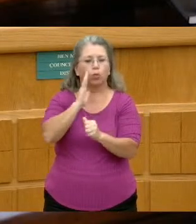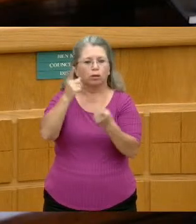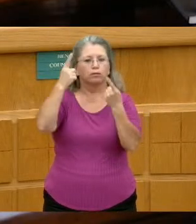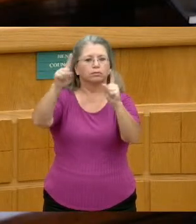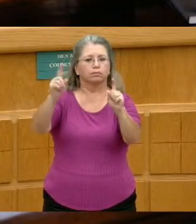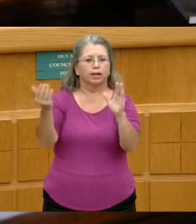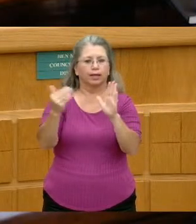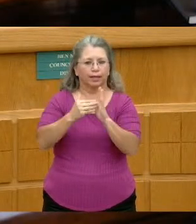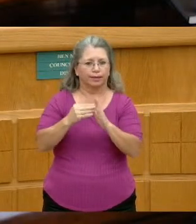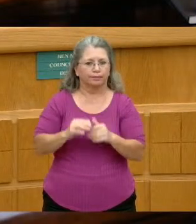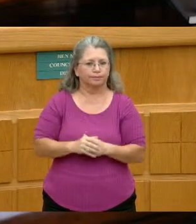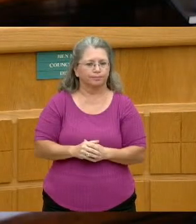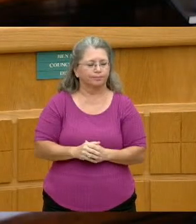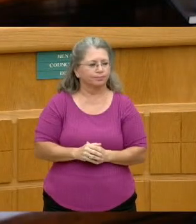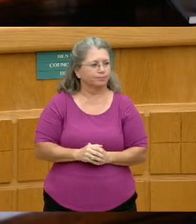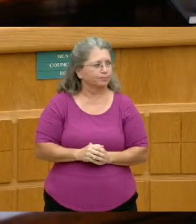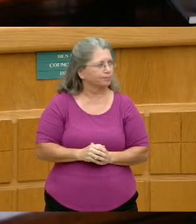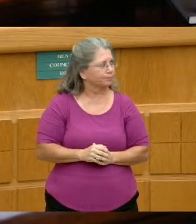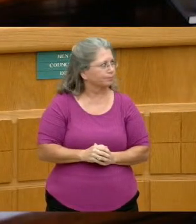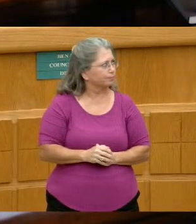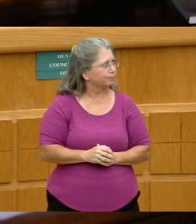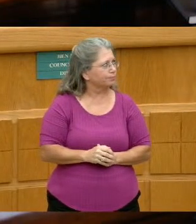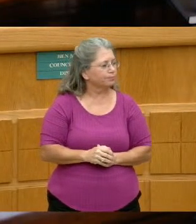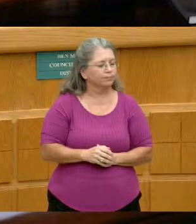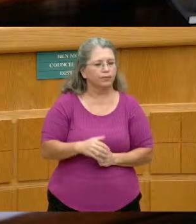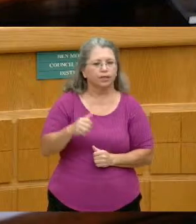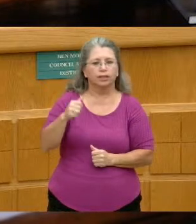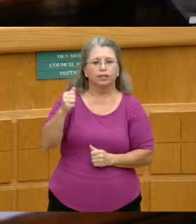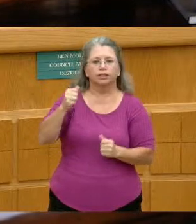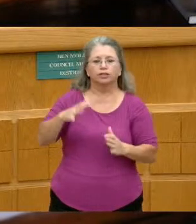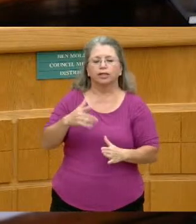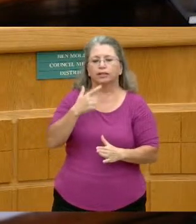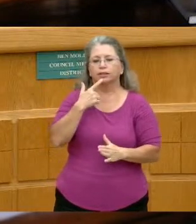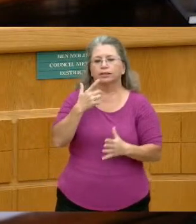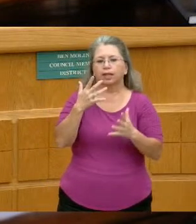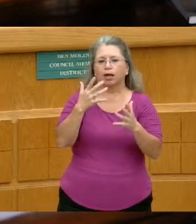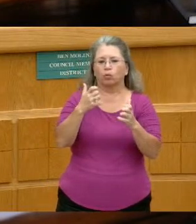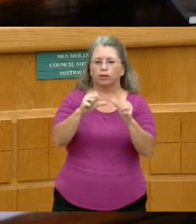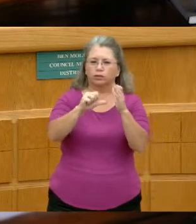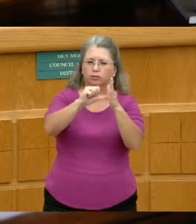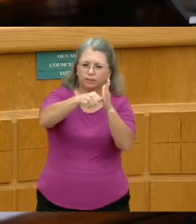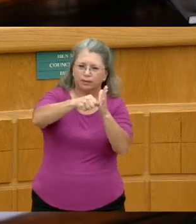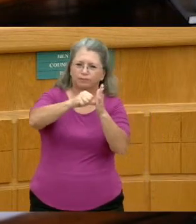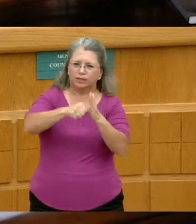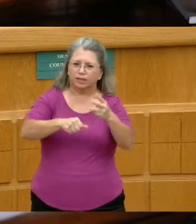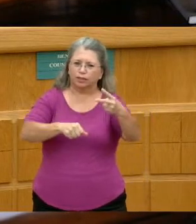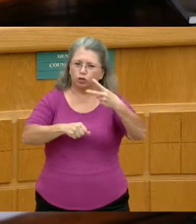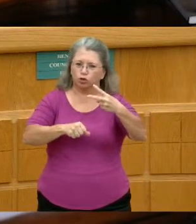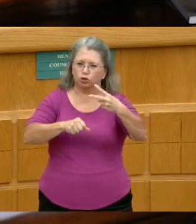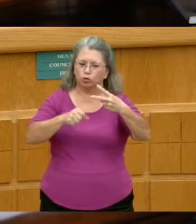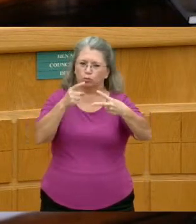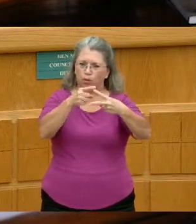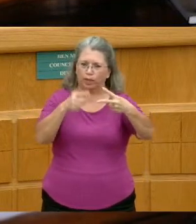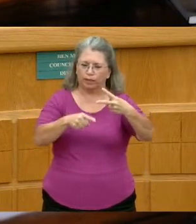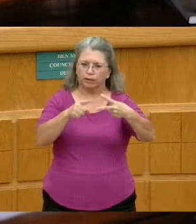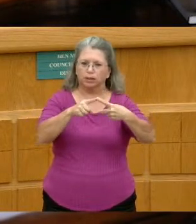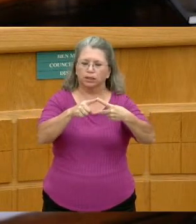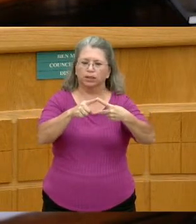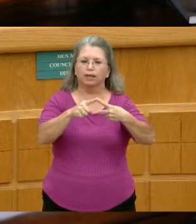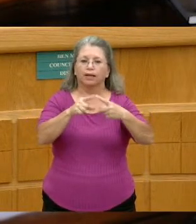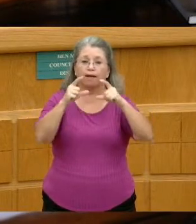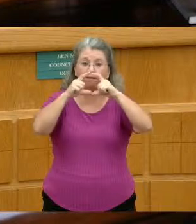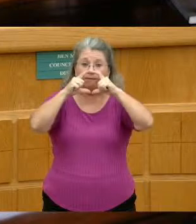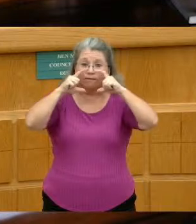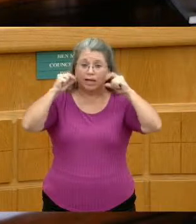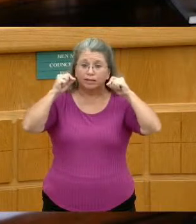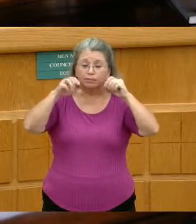Let me take this opportunity to underscore the governor's two key points. Wearing a face covering in public is proven to be one of